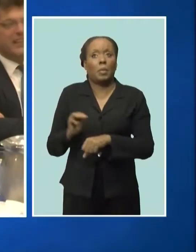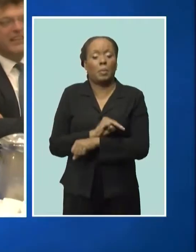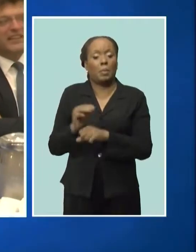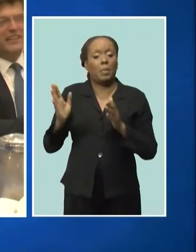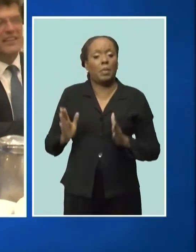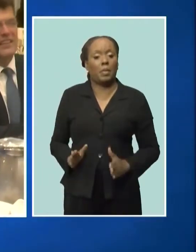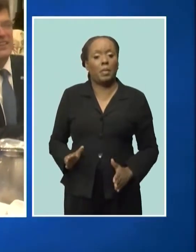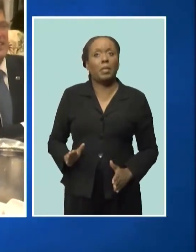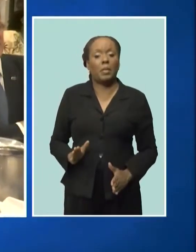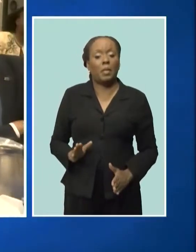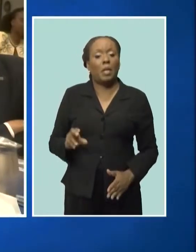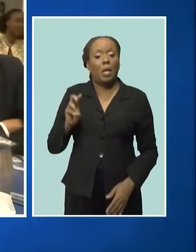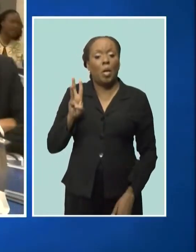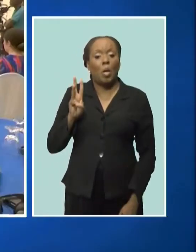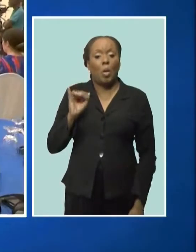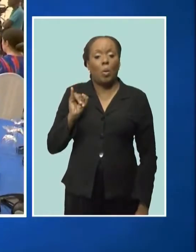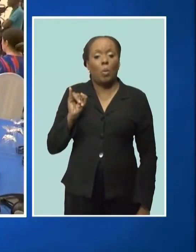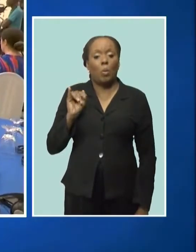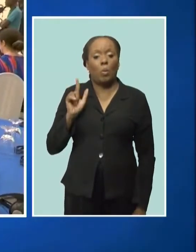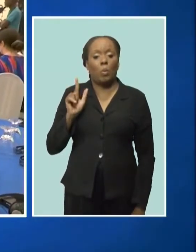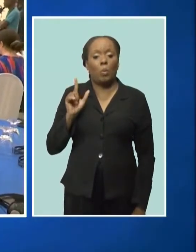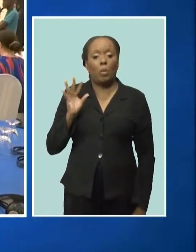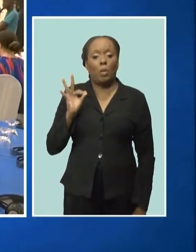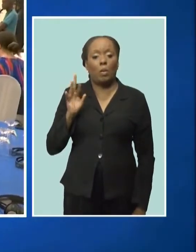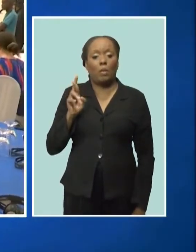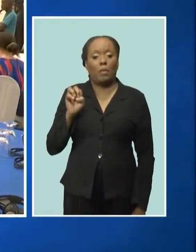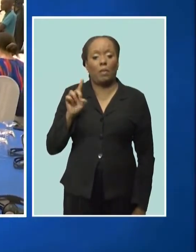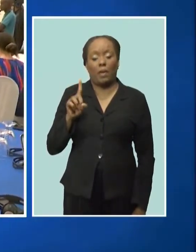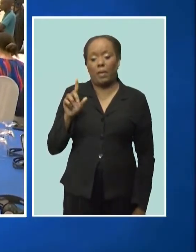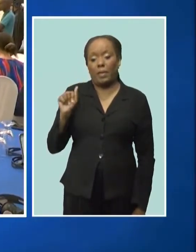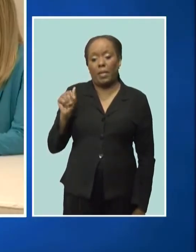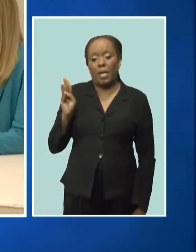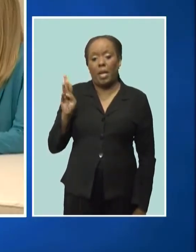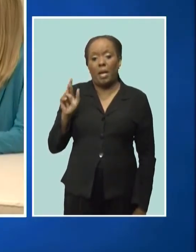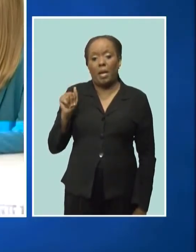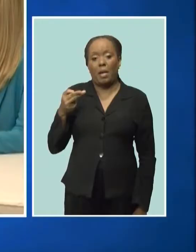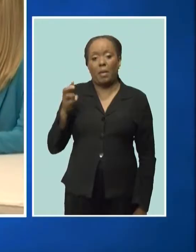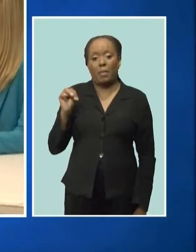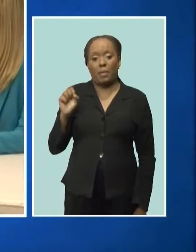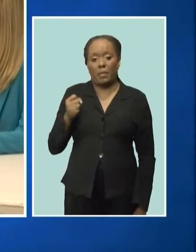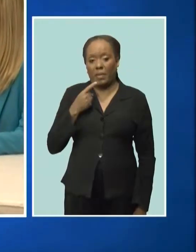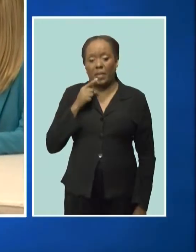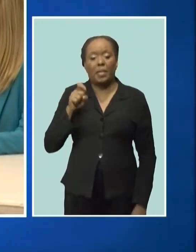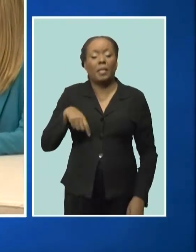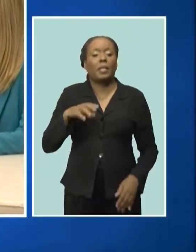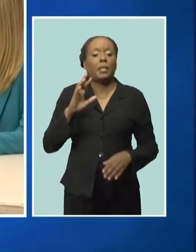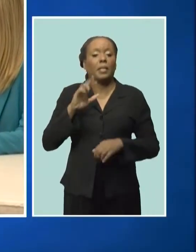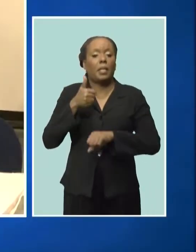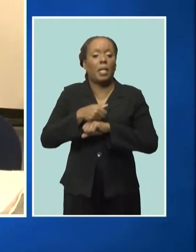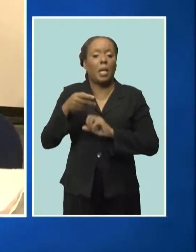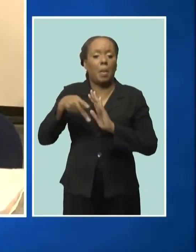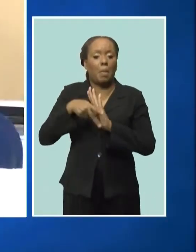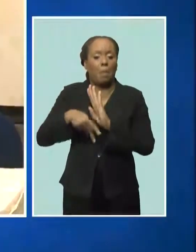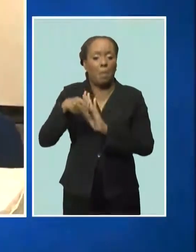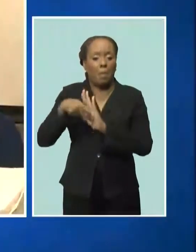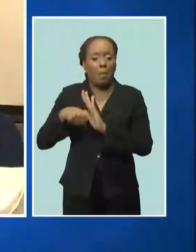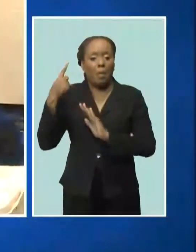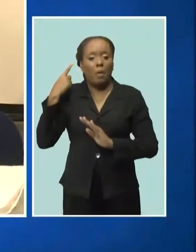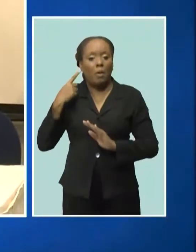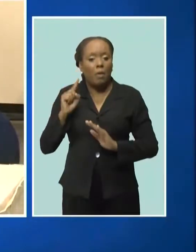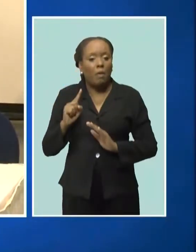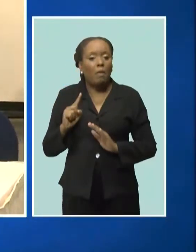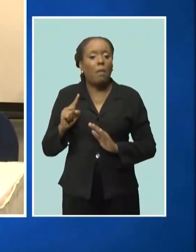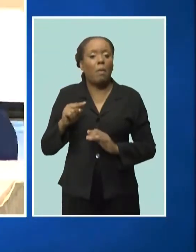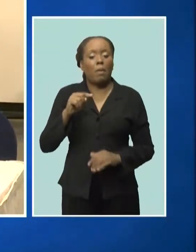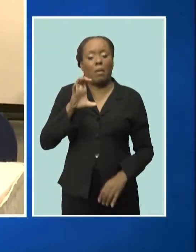Wilfred Abrams says protocols need to be developed for government's Common Alerting Protocol, or the CAP app. He was addressing